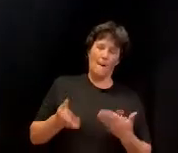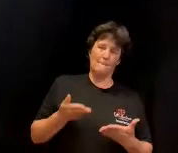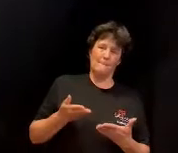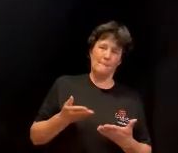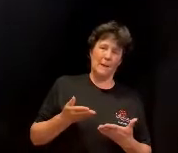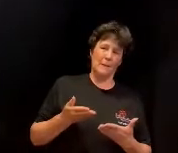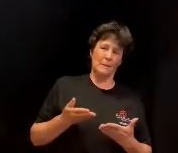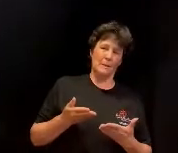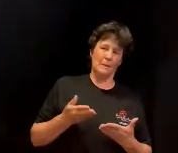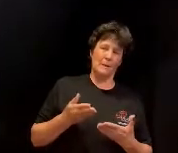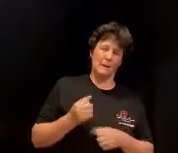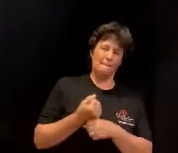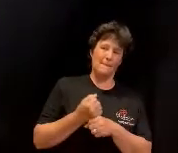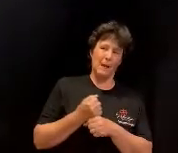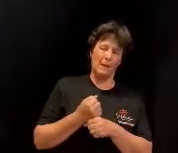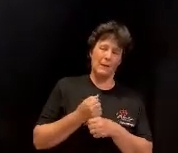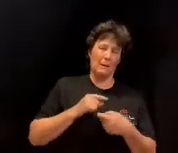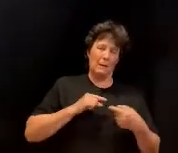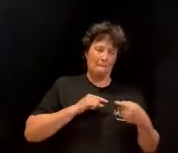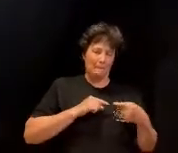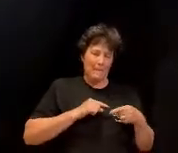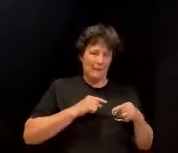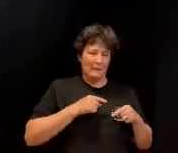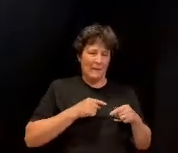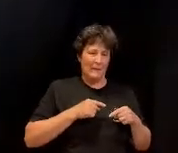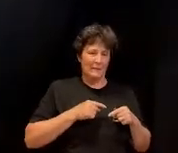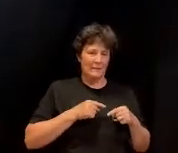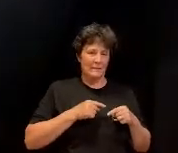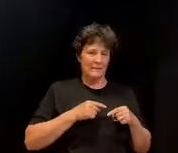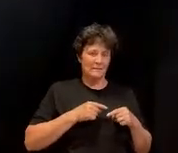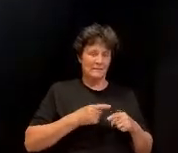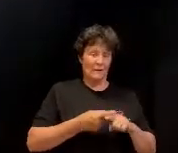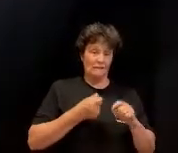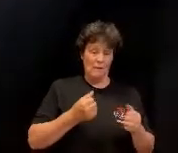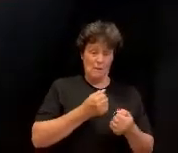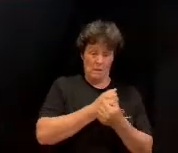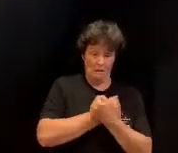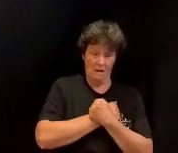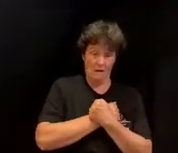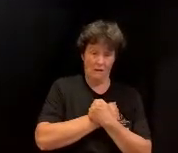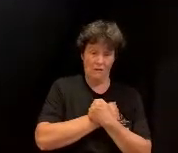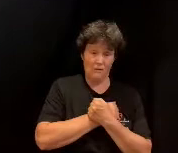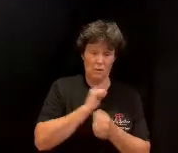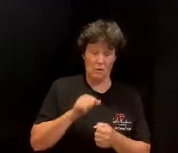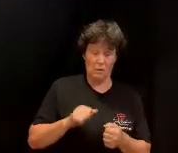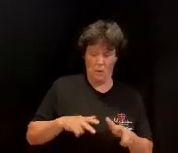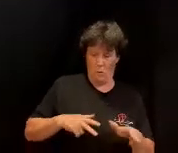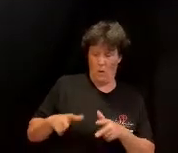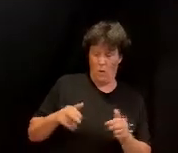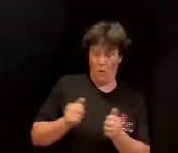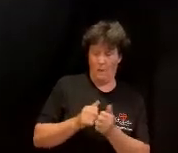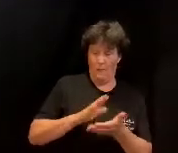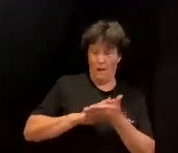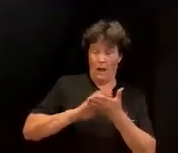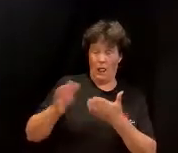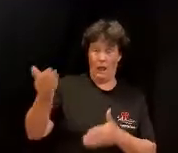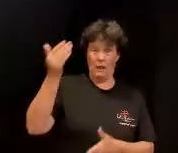get upset or angry, and sometimes that happens. But if it's coming out of love, you can walk with a clean conscience.